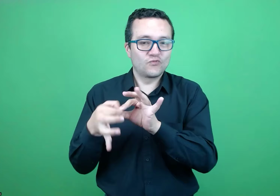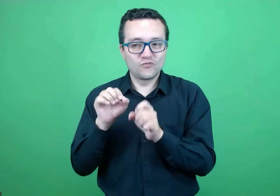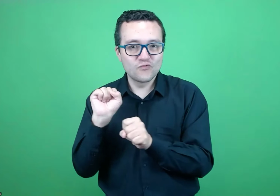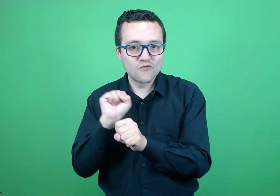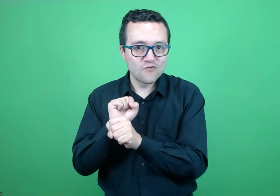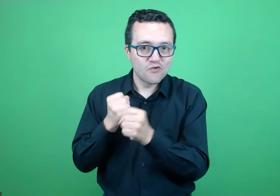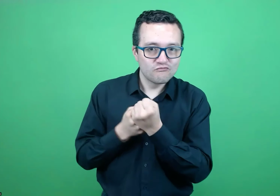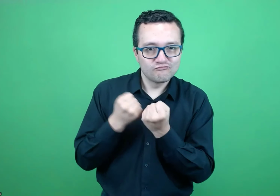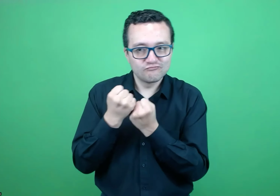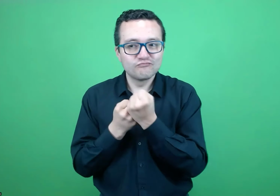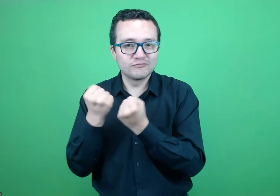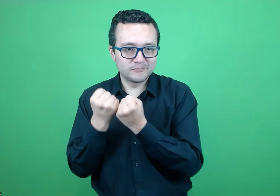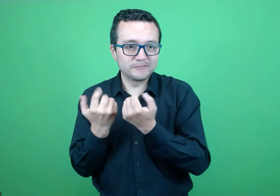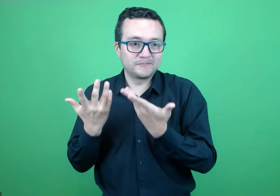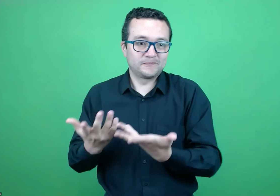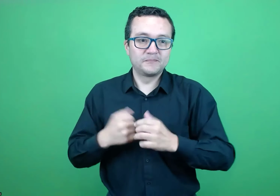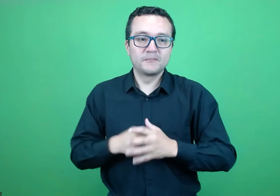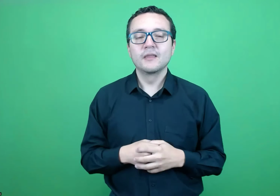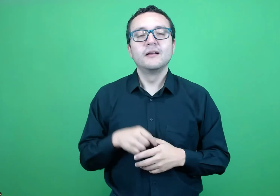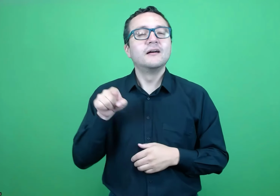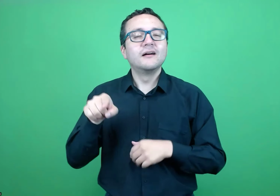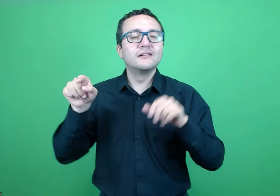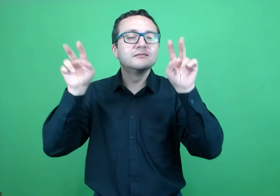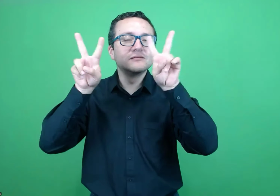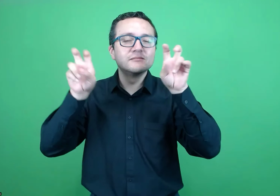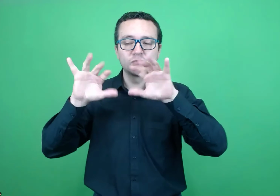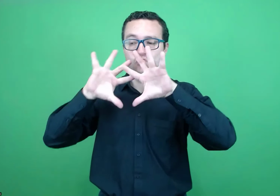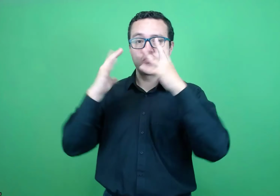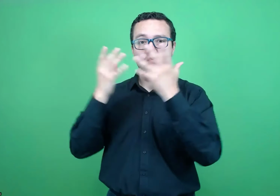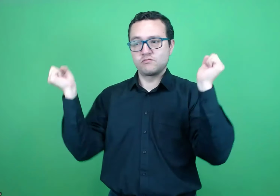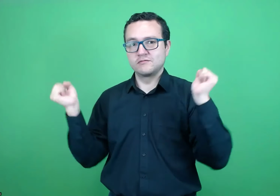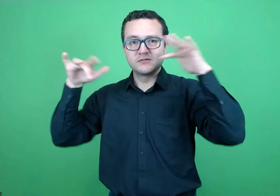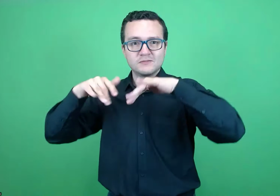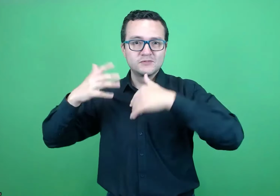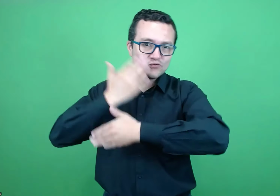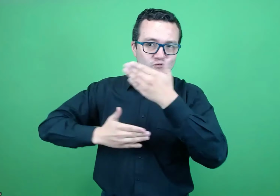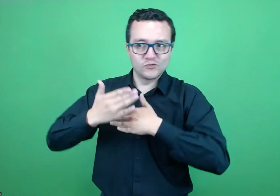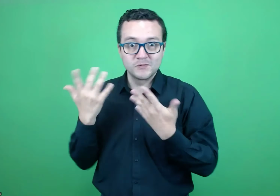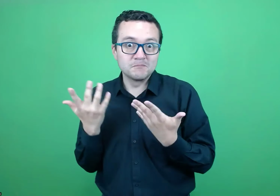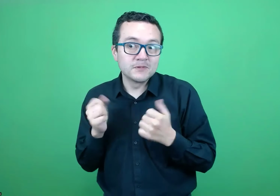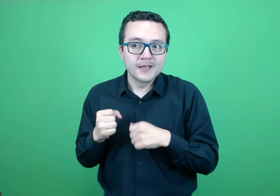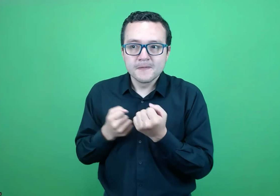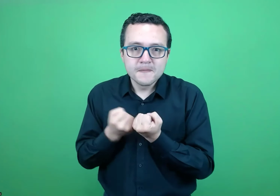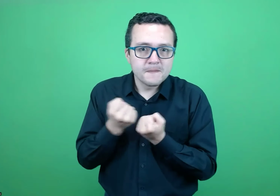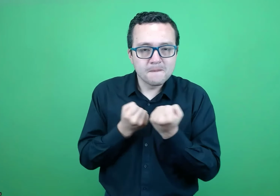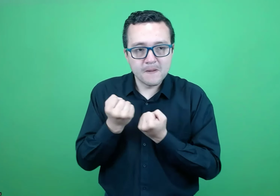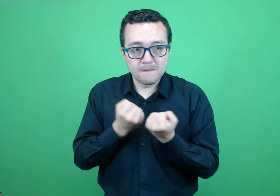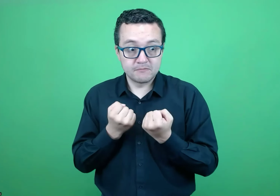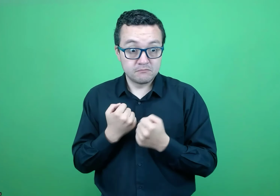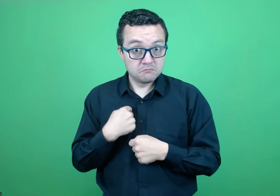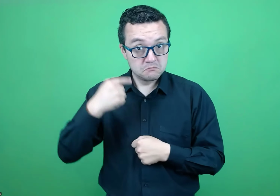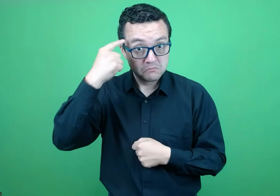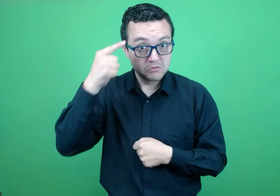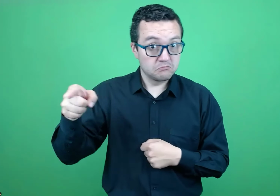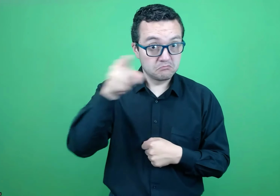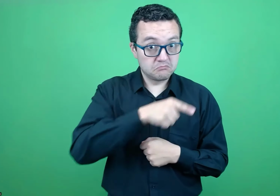I imagine most people are already aware or familiar with the Global Disability Summit. But if you're not,